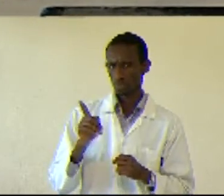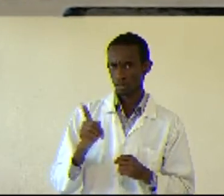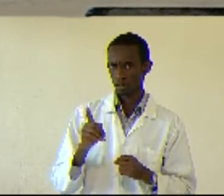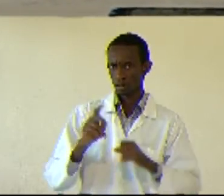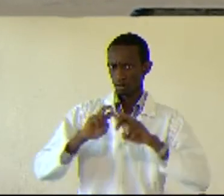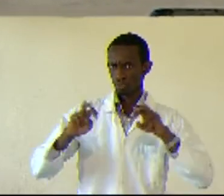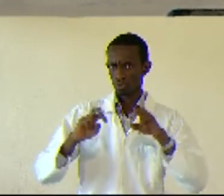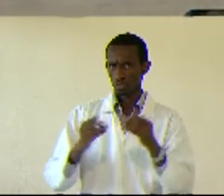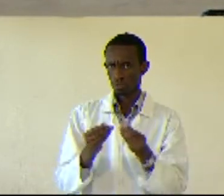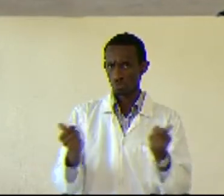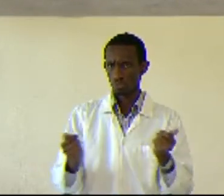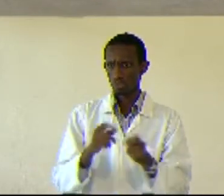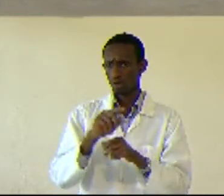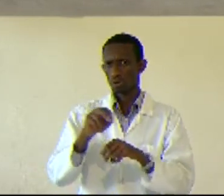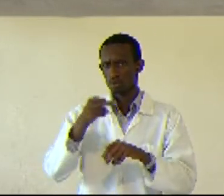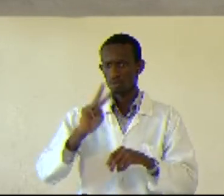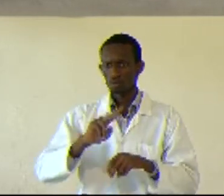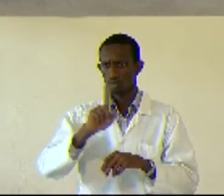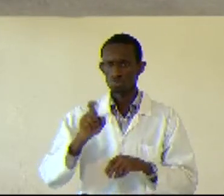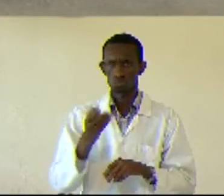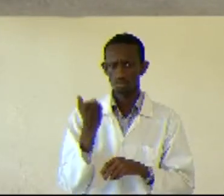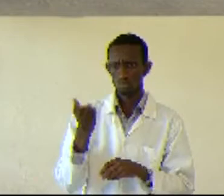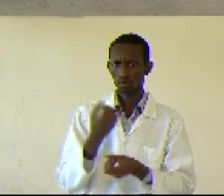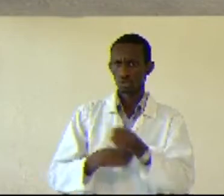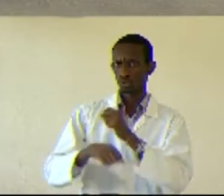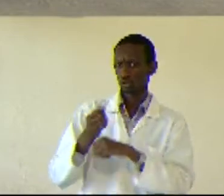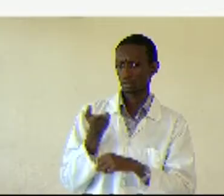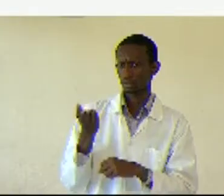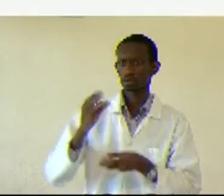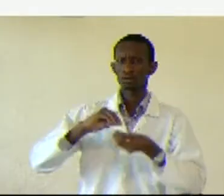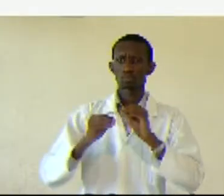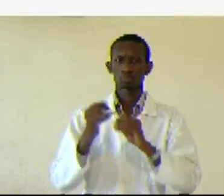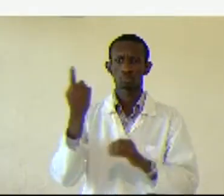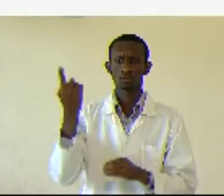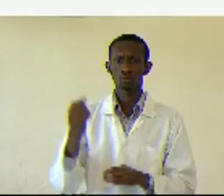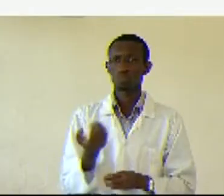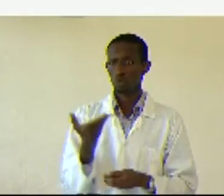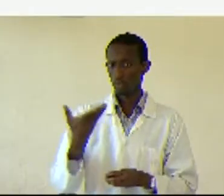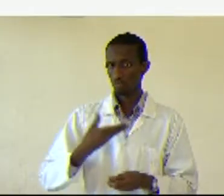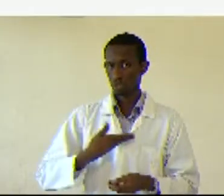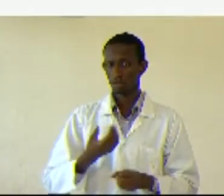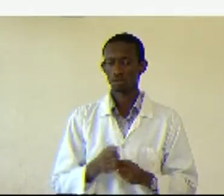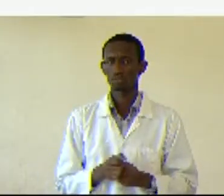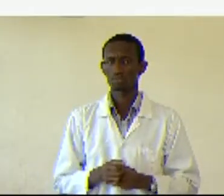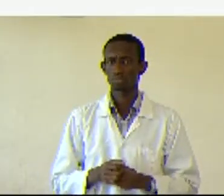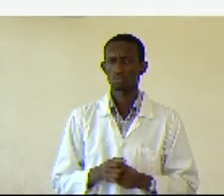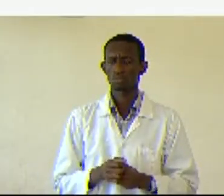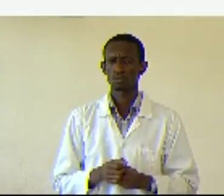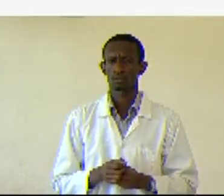solution or the answers for our activity. Number 1, you have